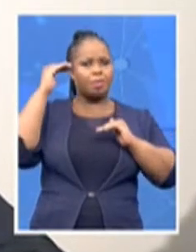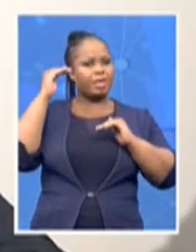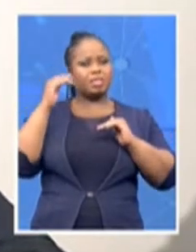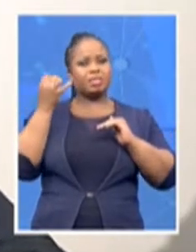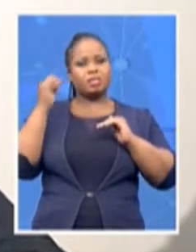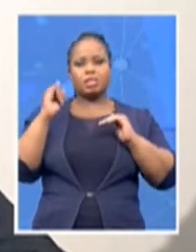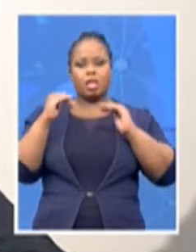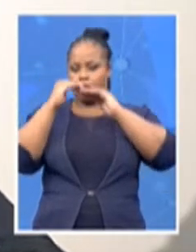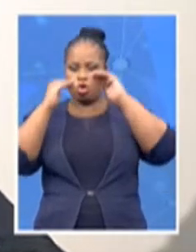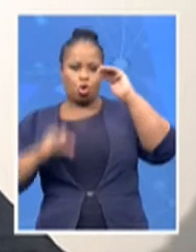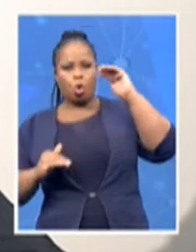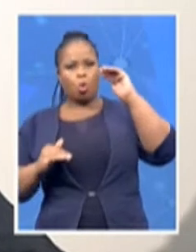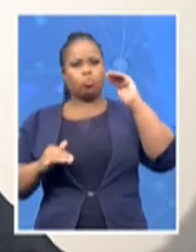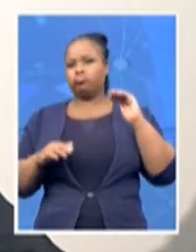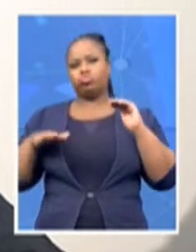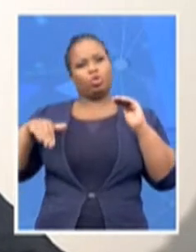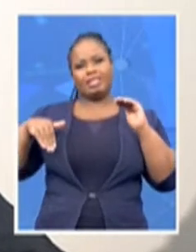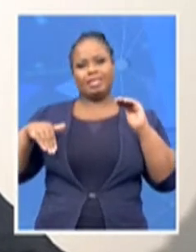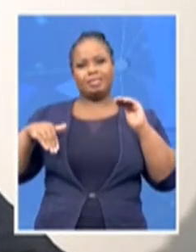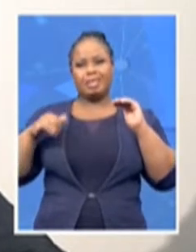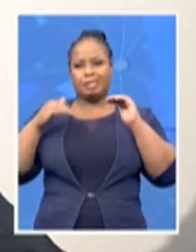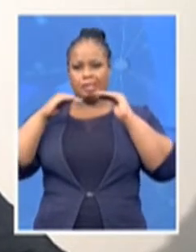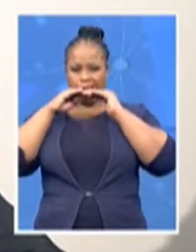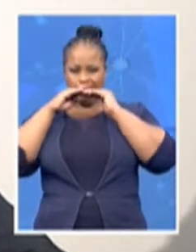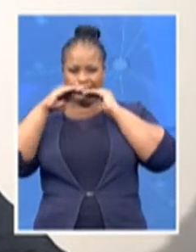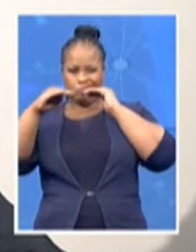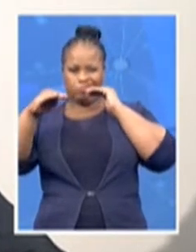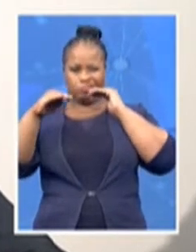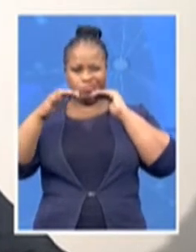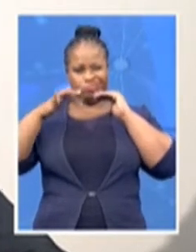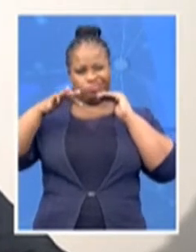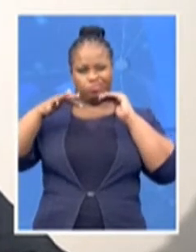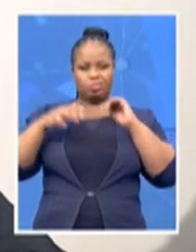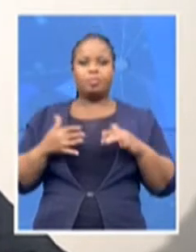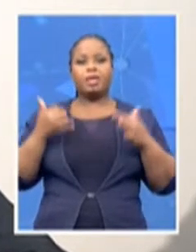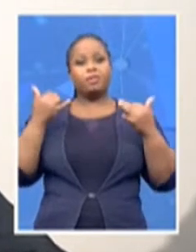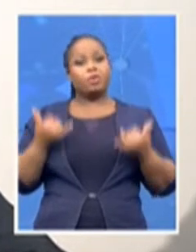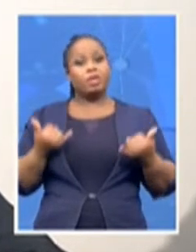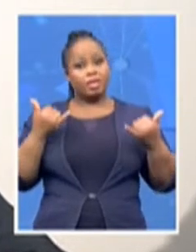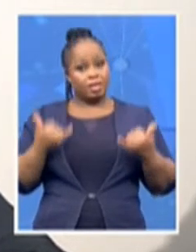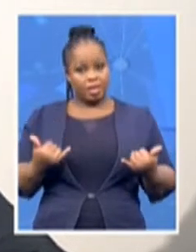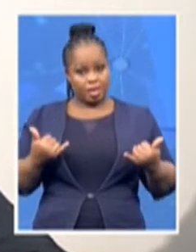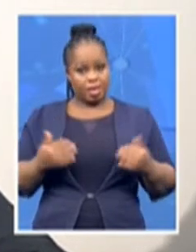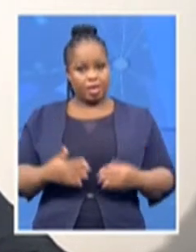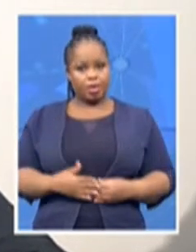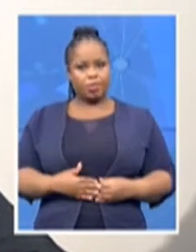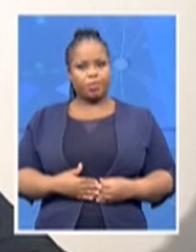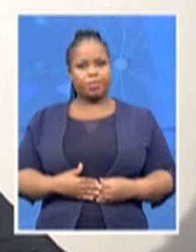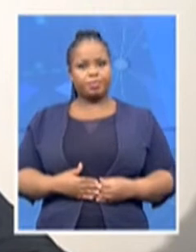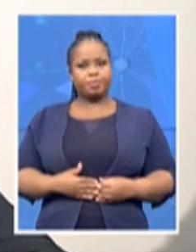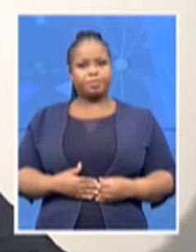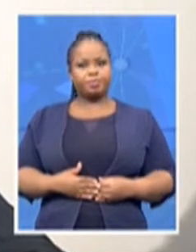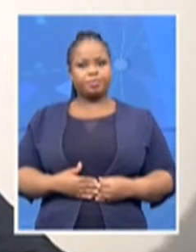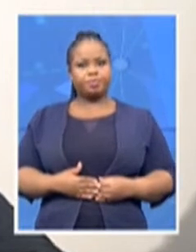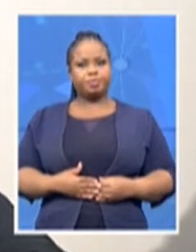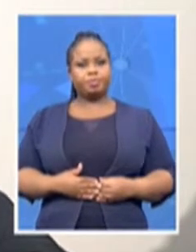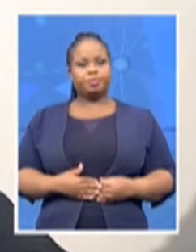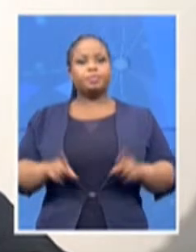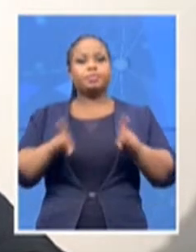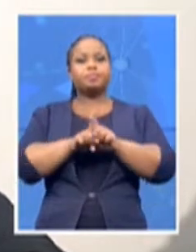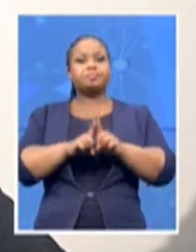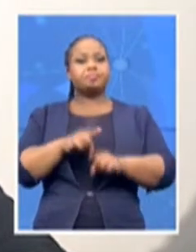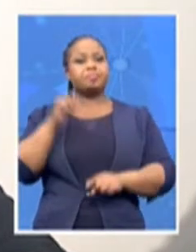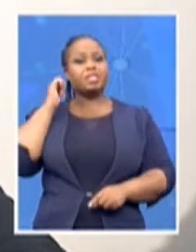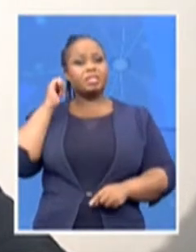do. At the present moment, for instance, as of yesterday, you were number 4.